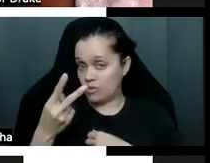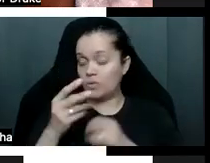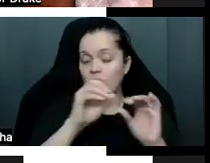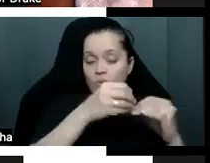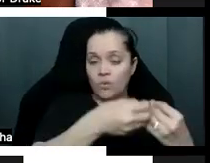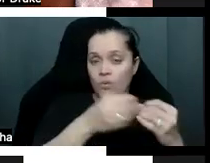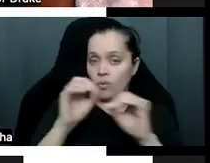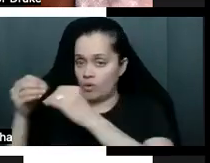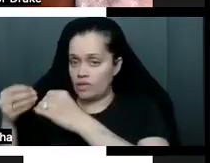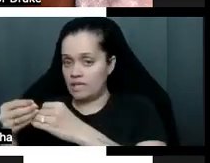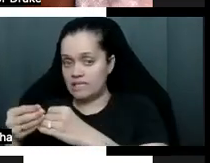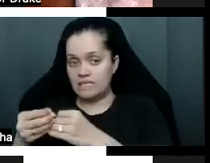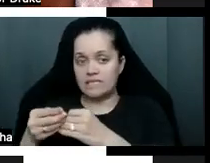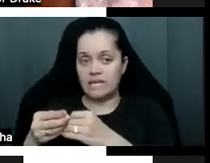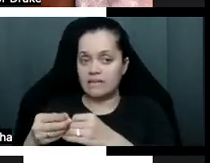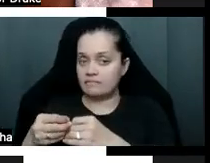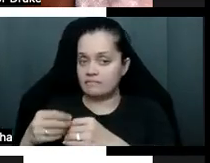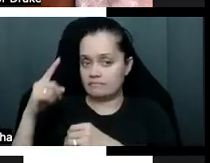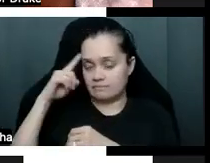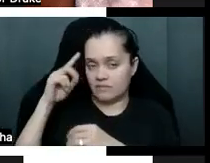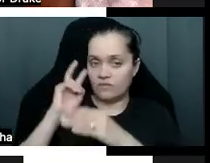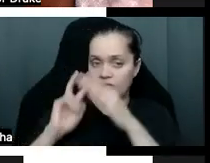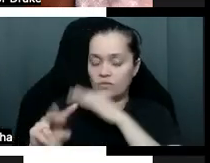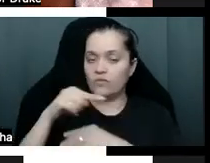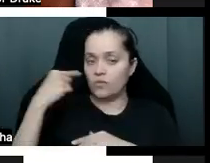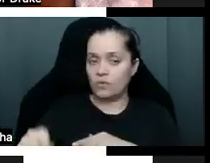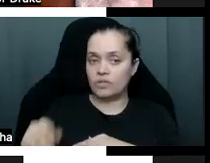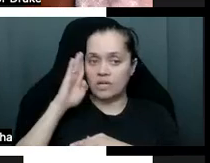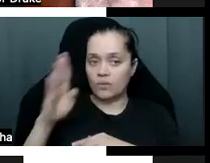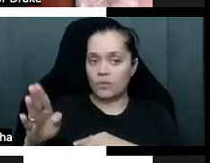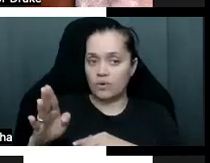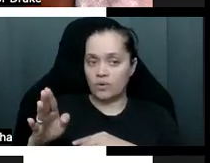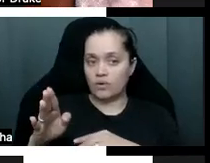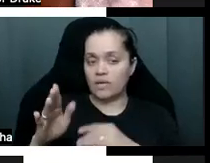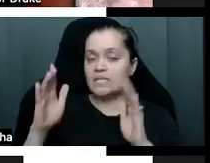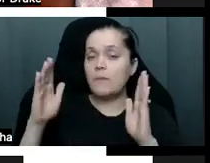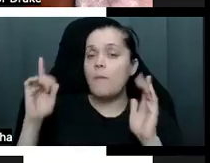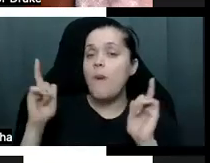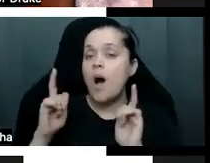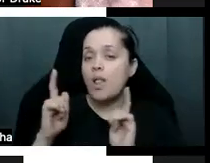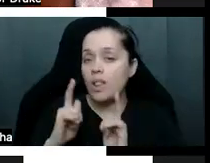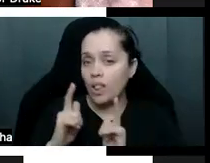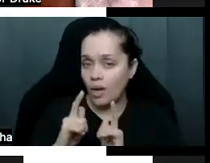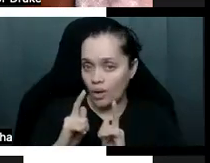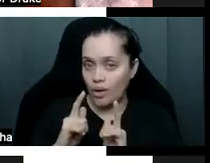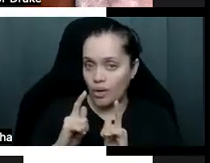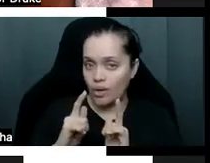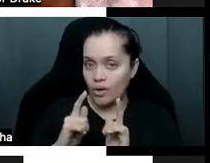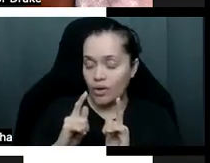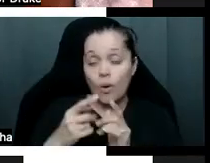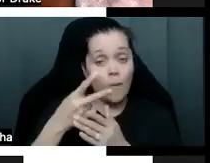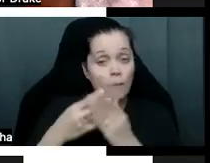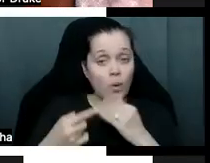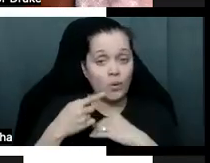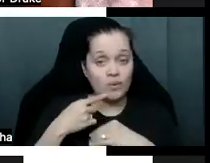that are predicting for Russia that Russia will get smaller. Both of these saying